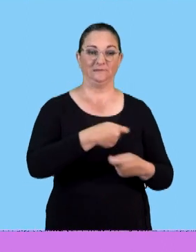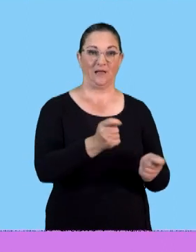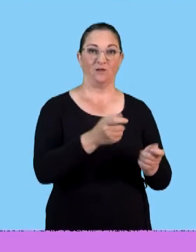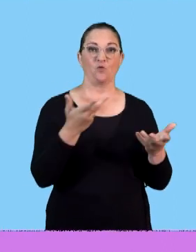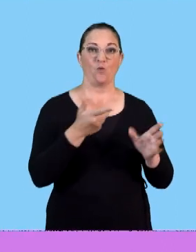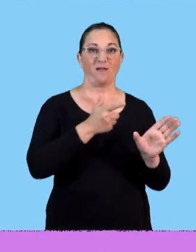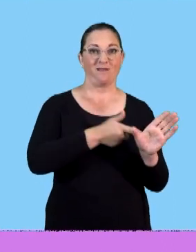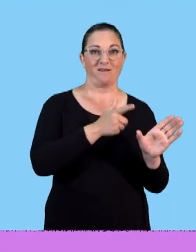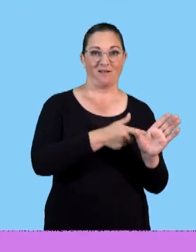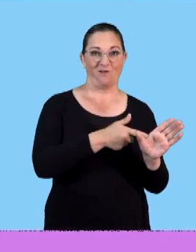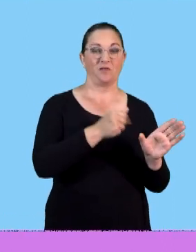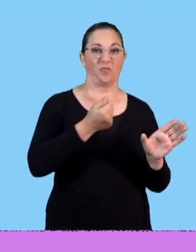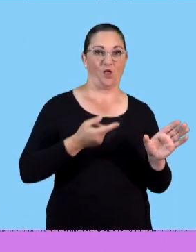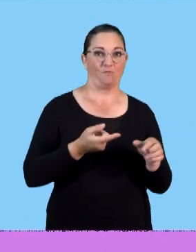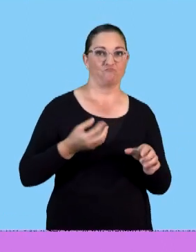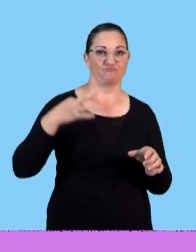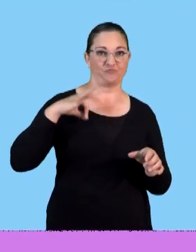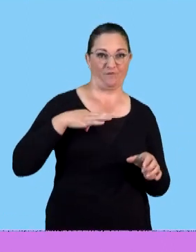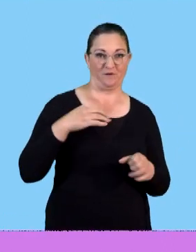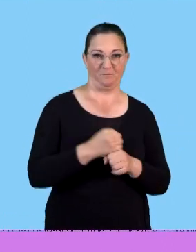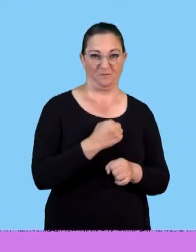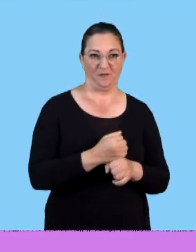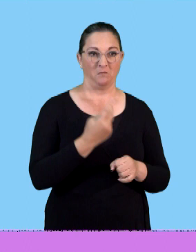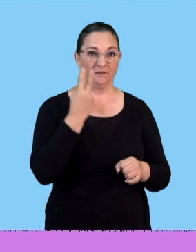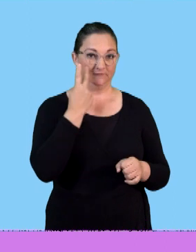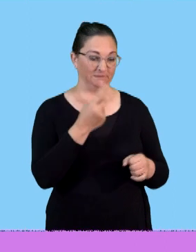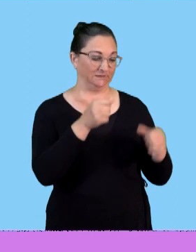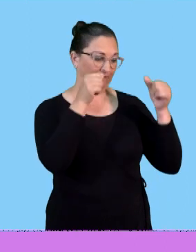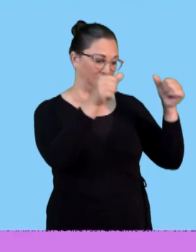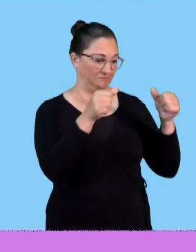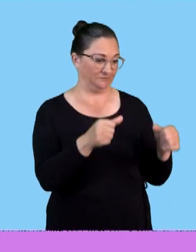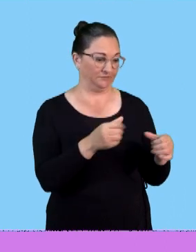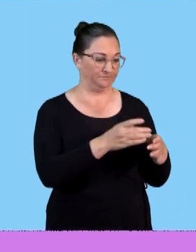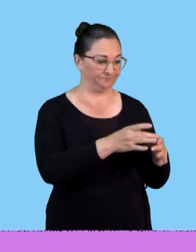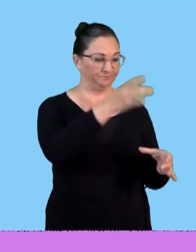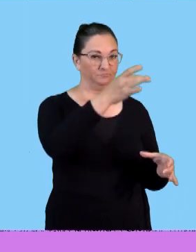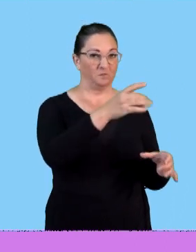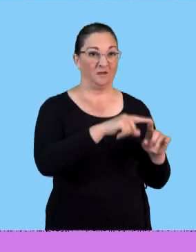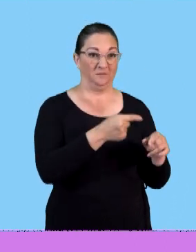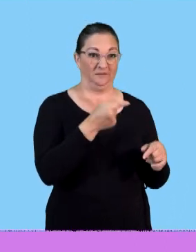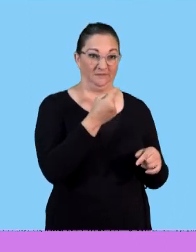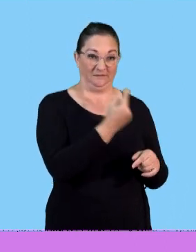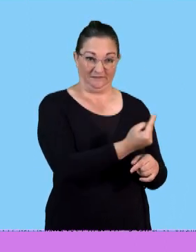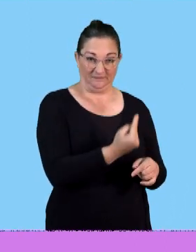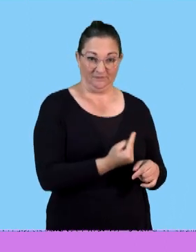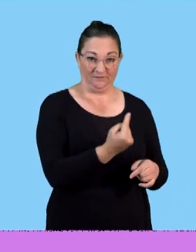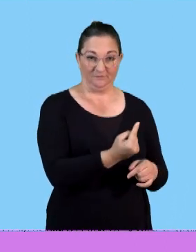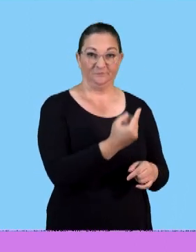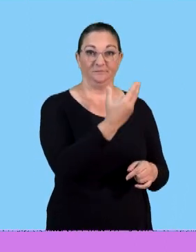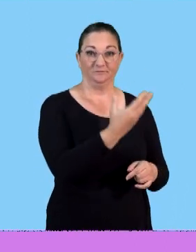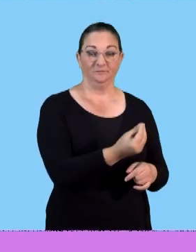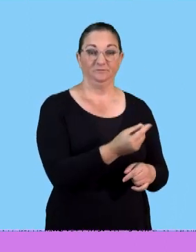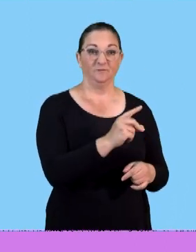there we can see a picture of the cylindrical diesel tank. So the dimensions of each cylinder, it